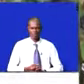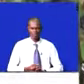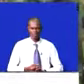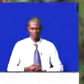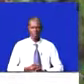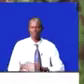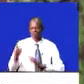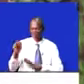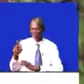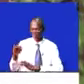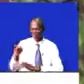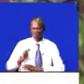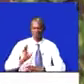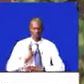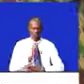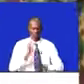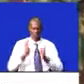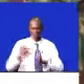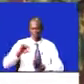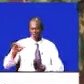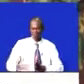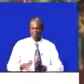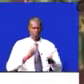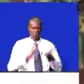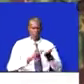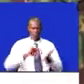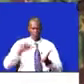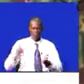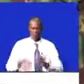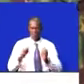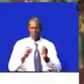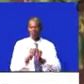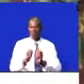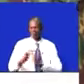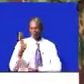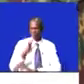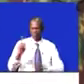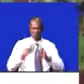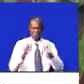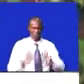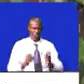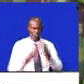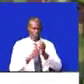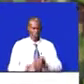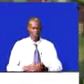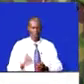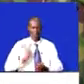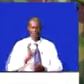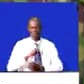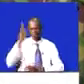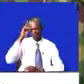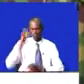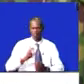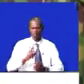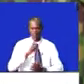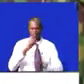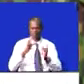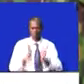I'm David Oga, County Commissioner, Migori County. With me is the county security team led by the County Police Commander,